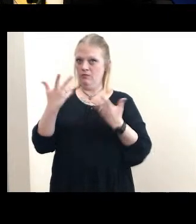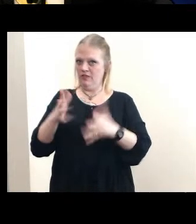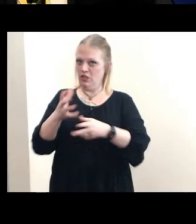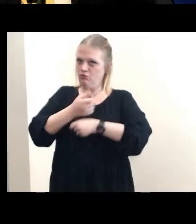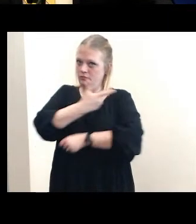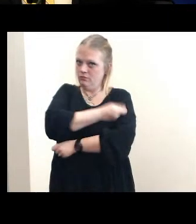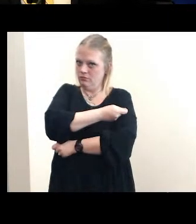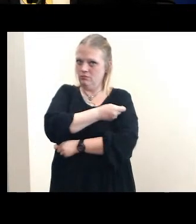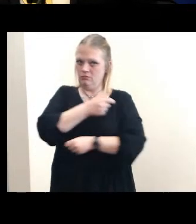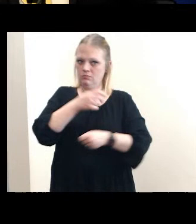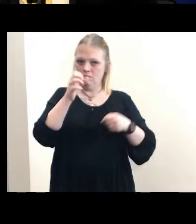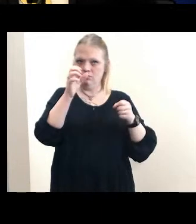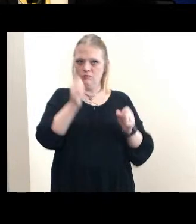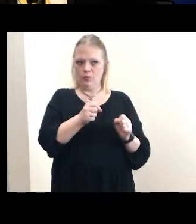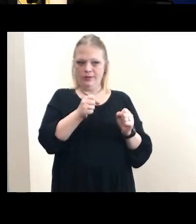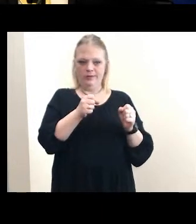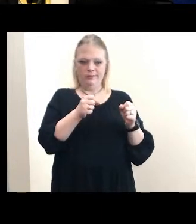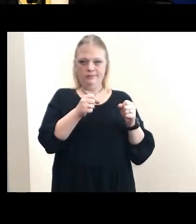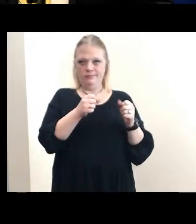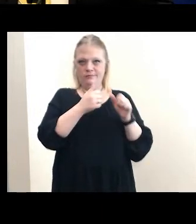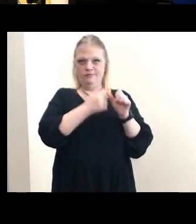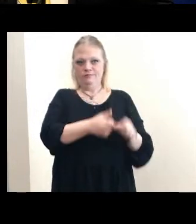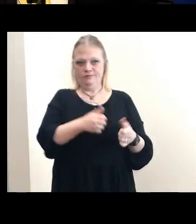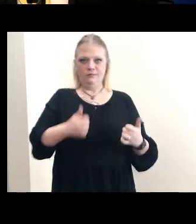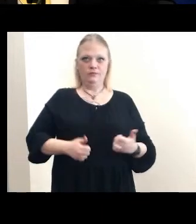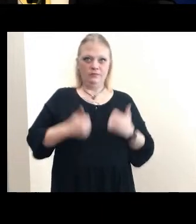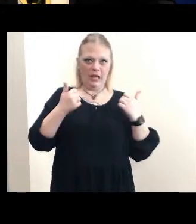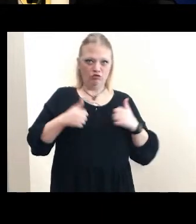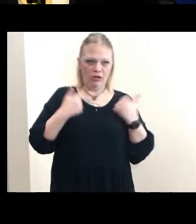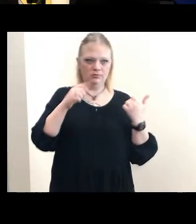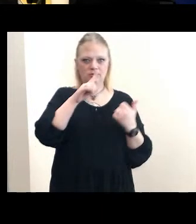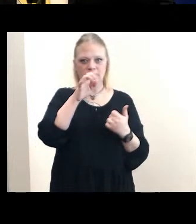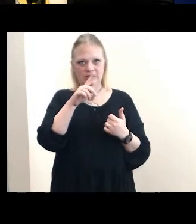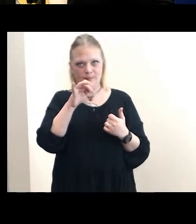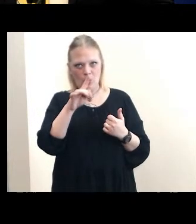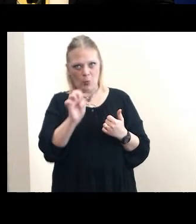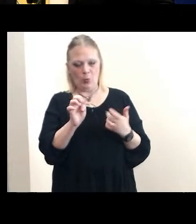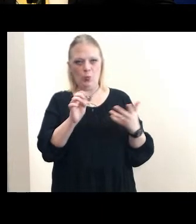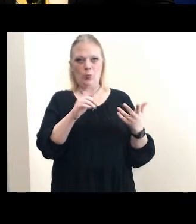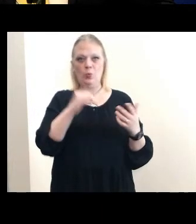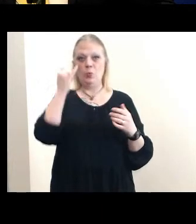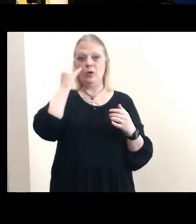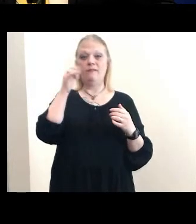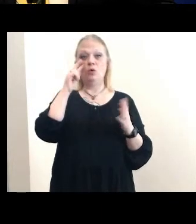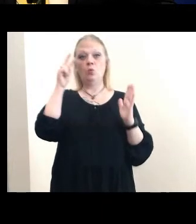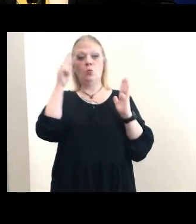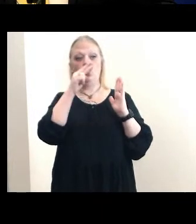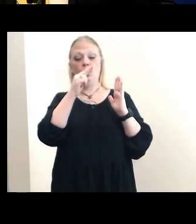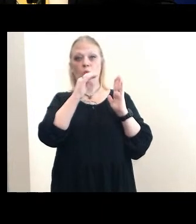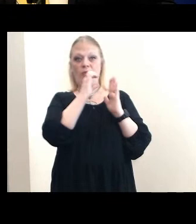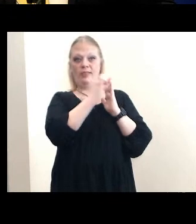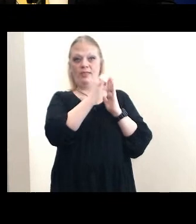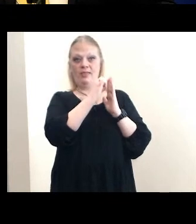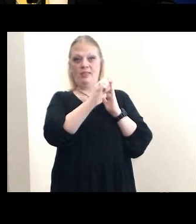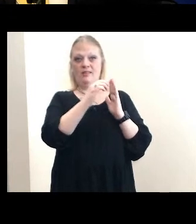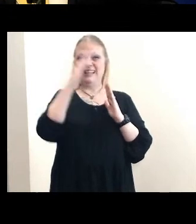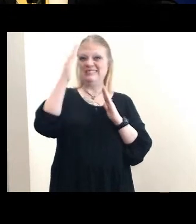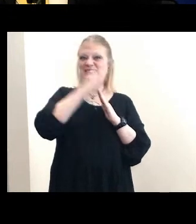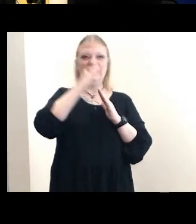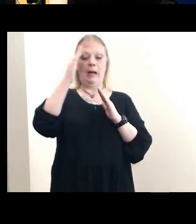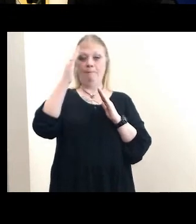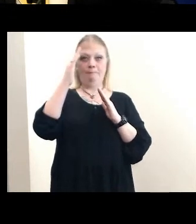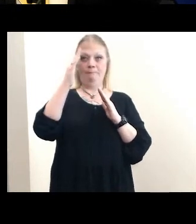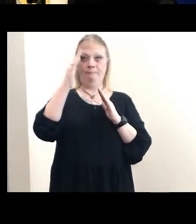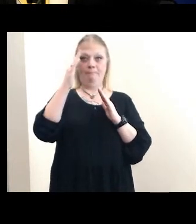vaccine. We can break it down by their street address and their zip code. If you look at the top vaccination distribution by zip